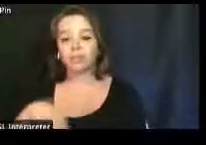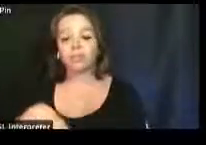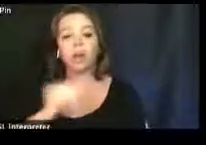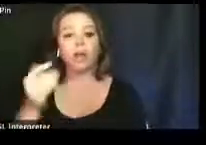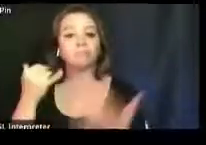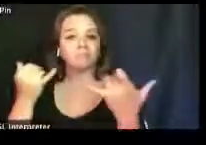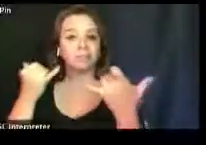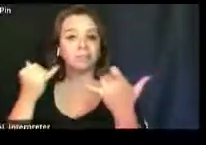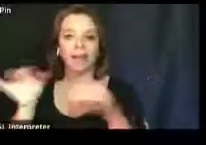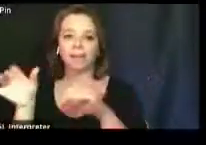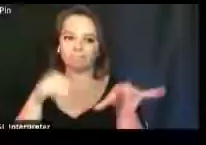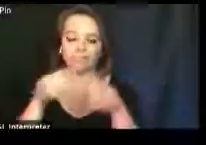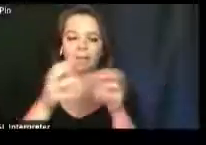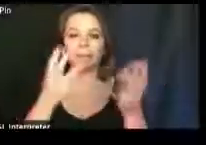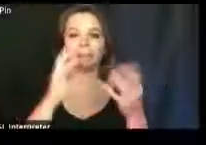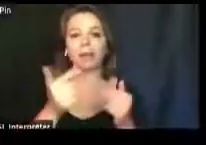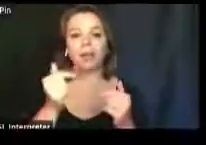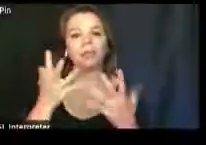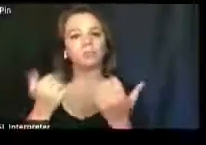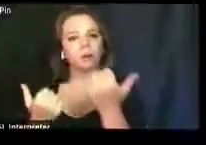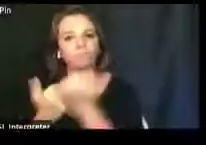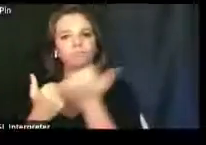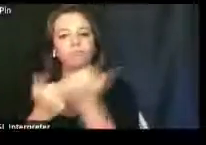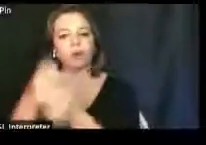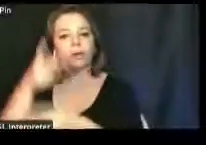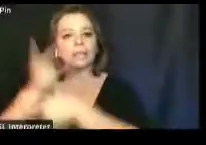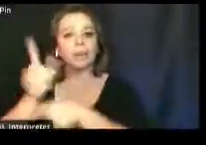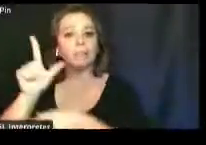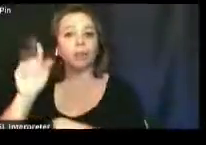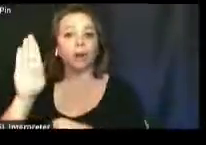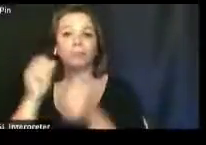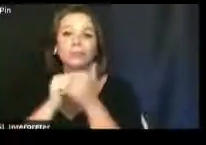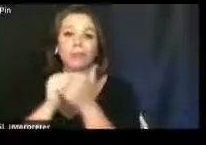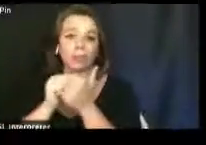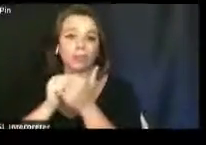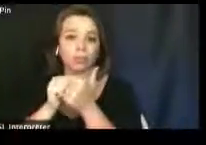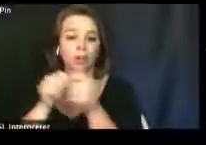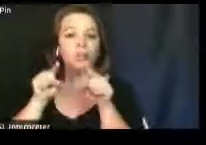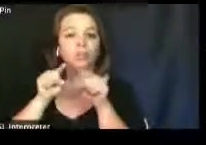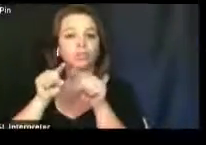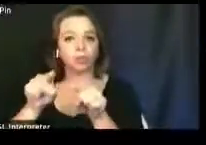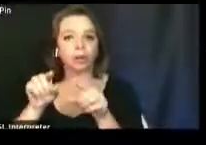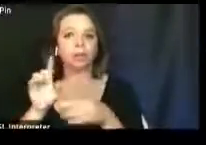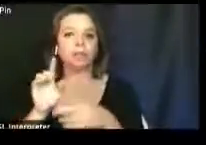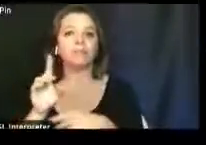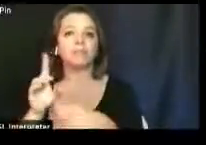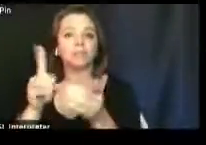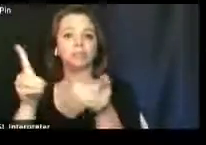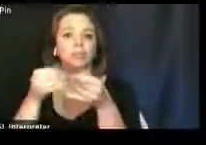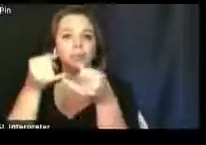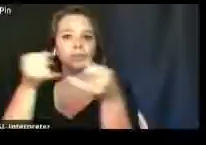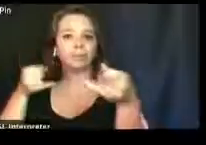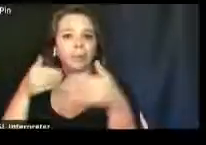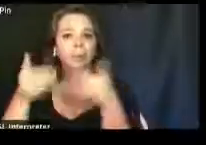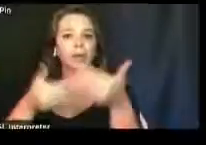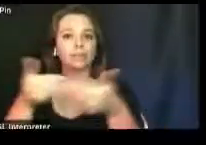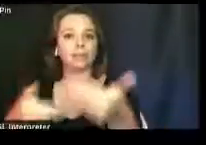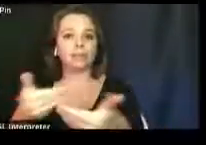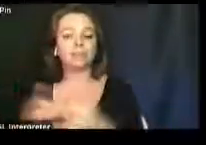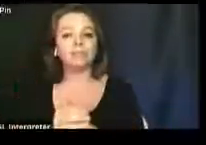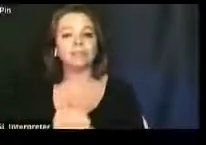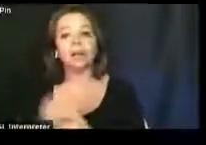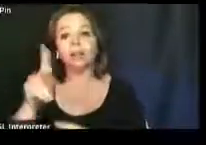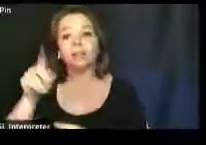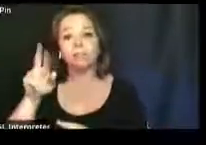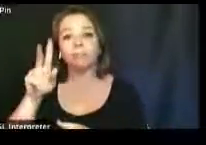to advocate to keep the City of Long Beach together during the redistricting process. The port, as the second